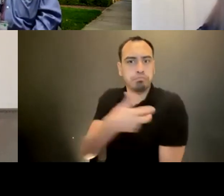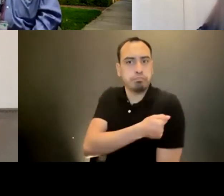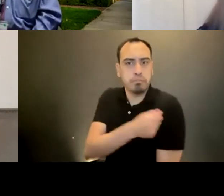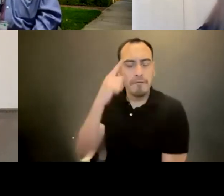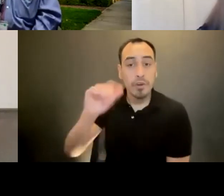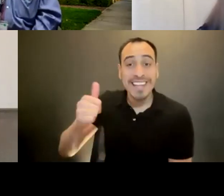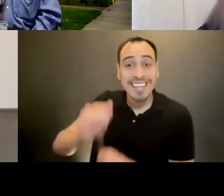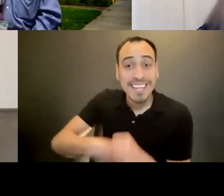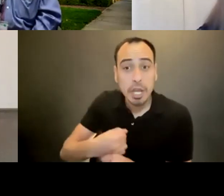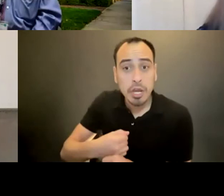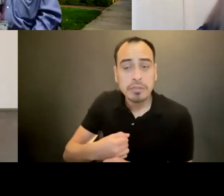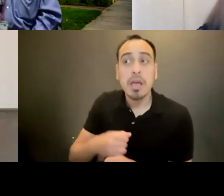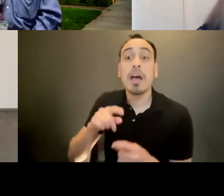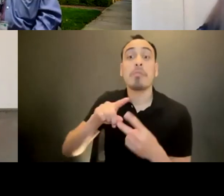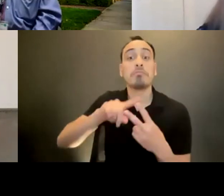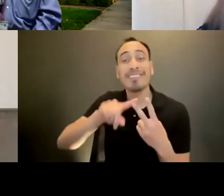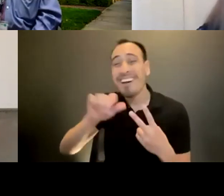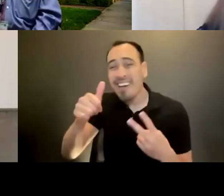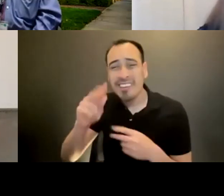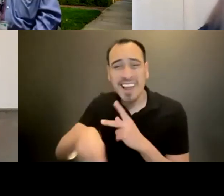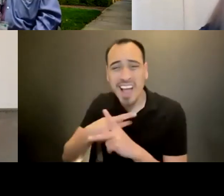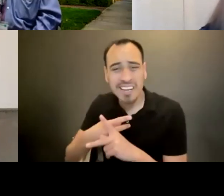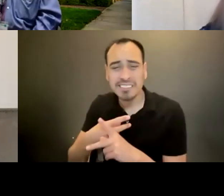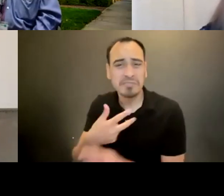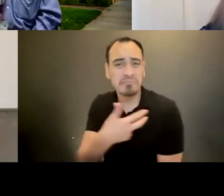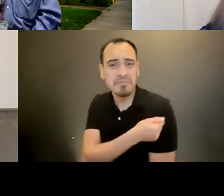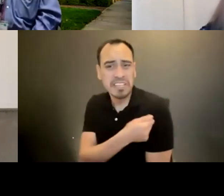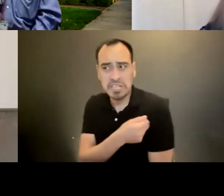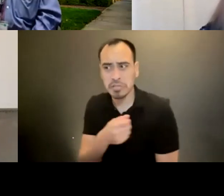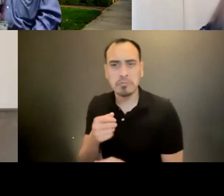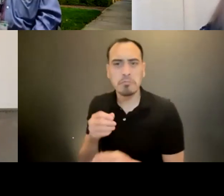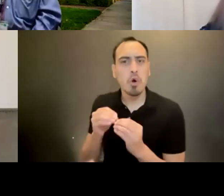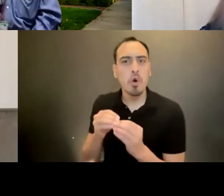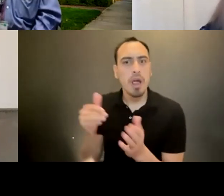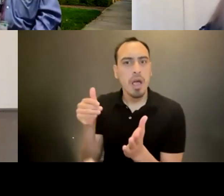them more frequently. And that is based on